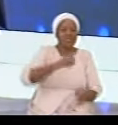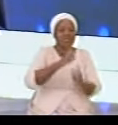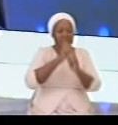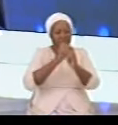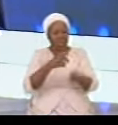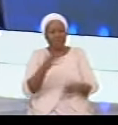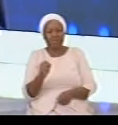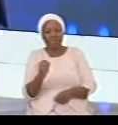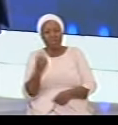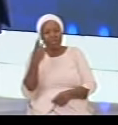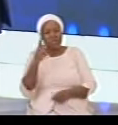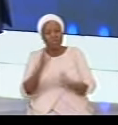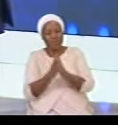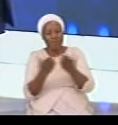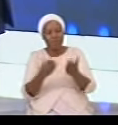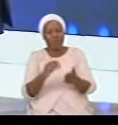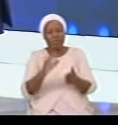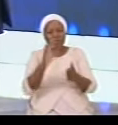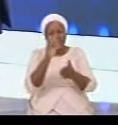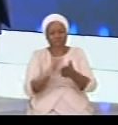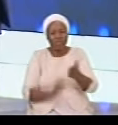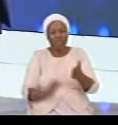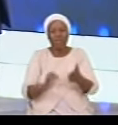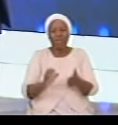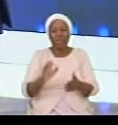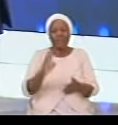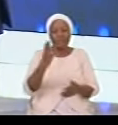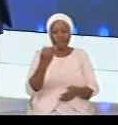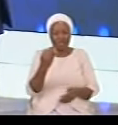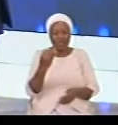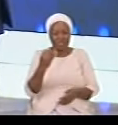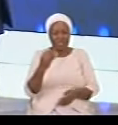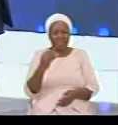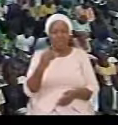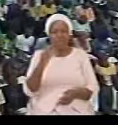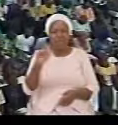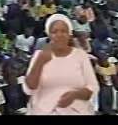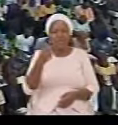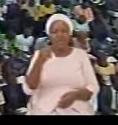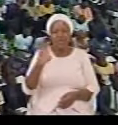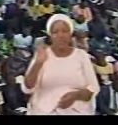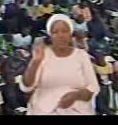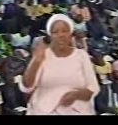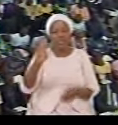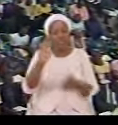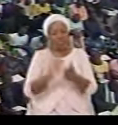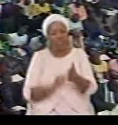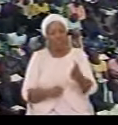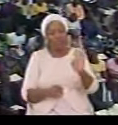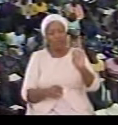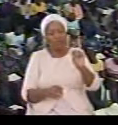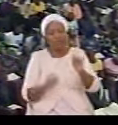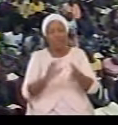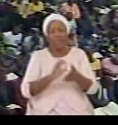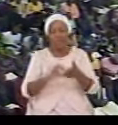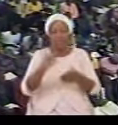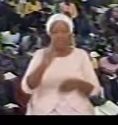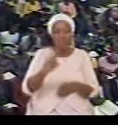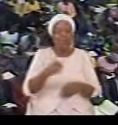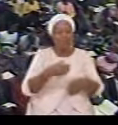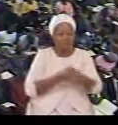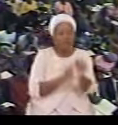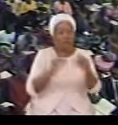at chapter 14, verse 1. Chapter 14, verse 1. Follow after charity